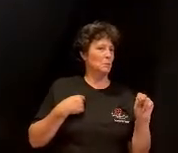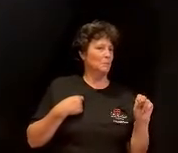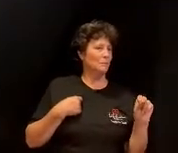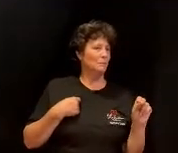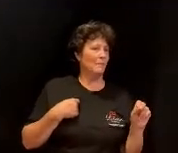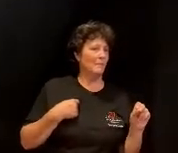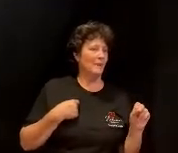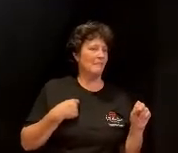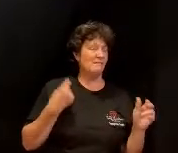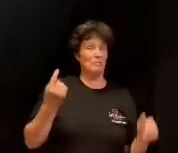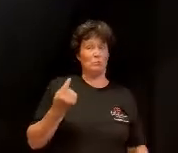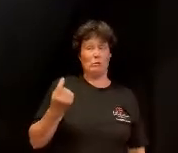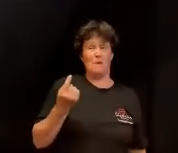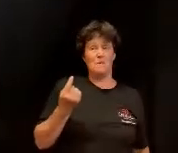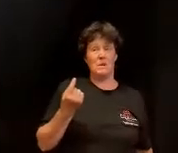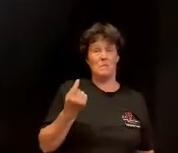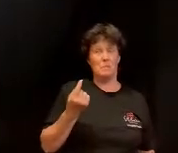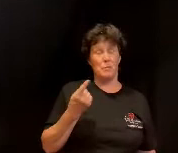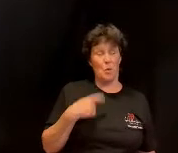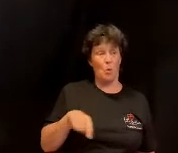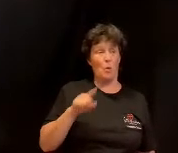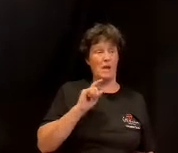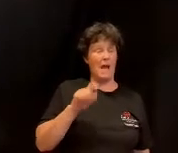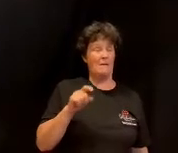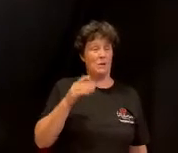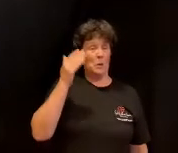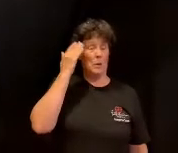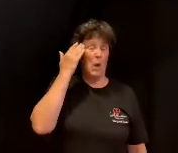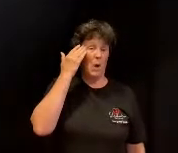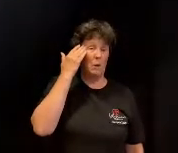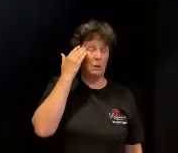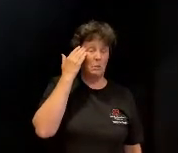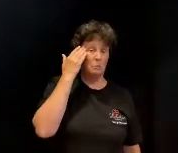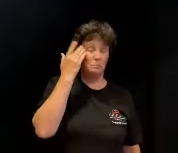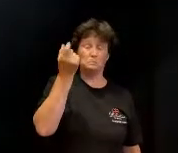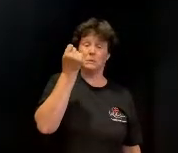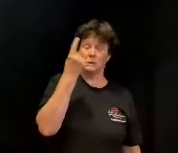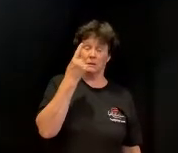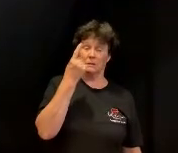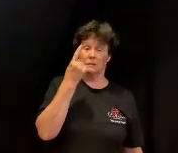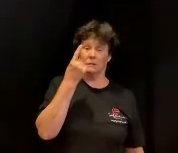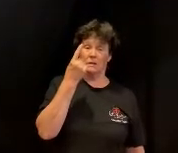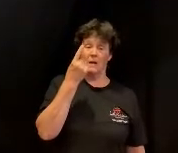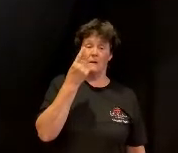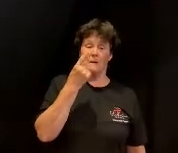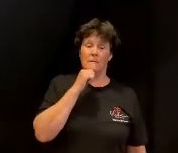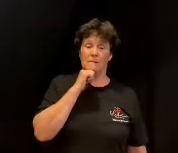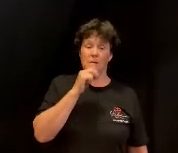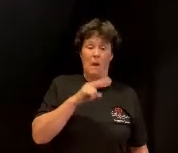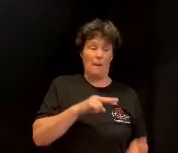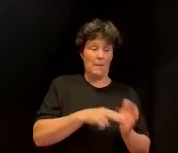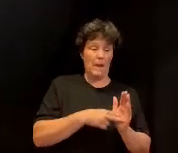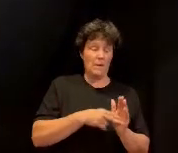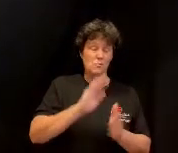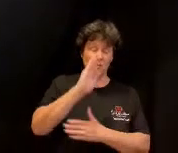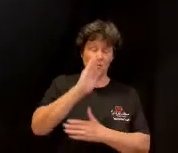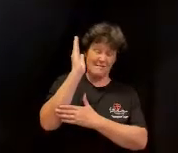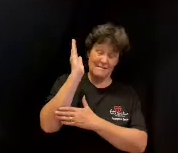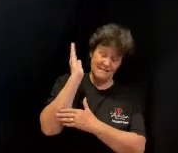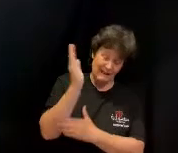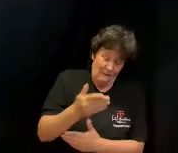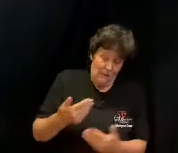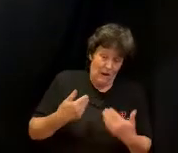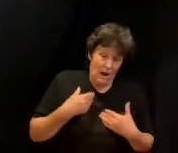It's something that we deal with. I get it. I mean, but it's not telling us not to ever have a judgment. It's just saying